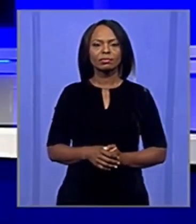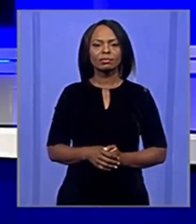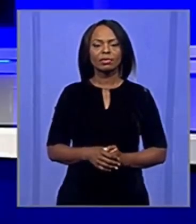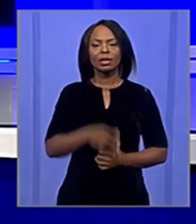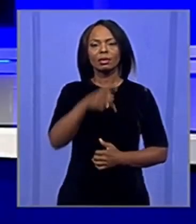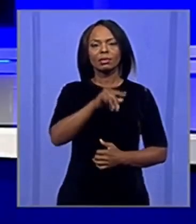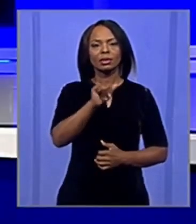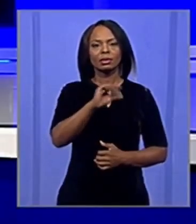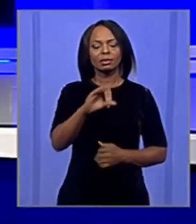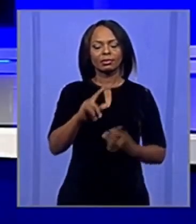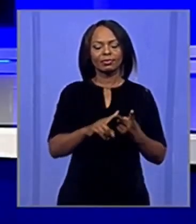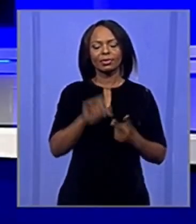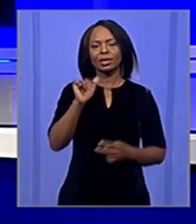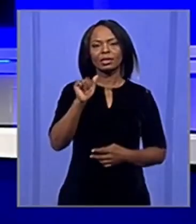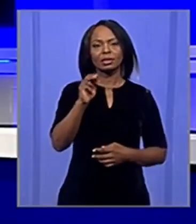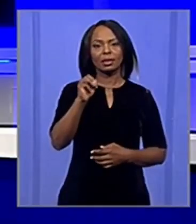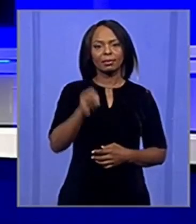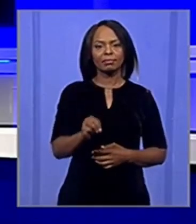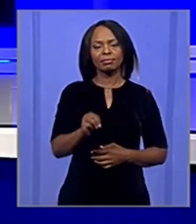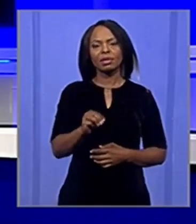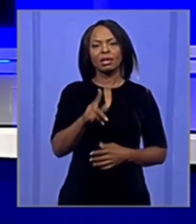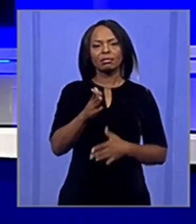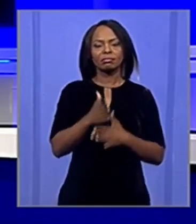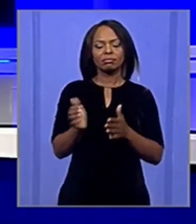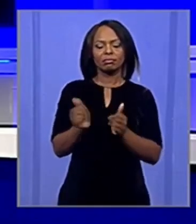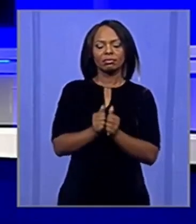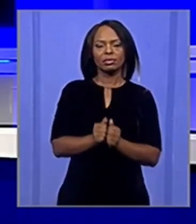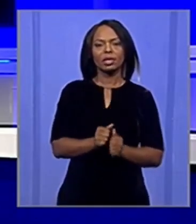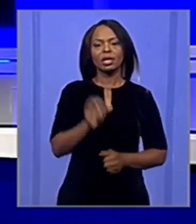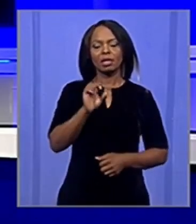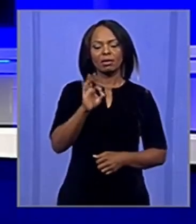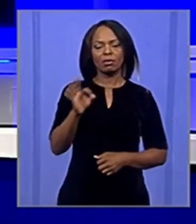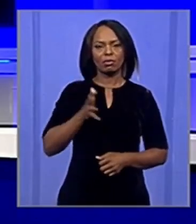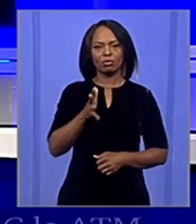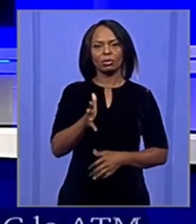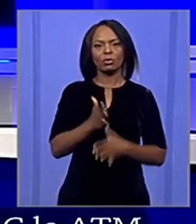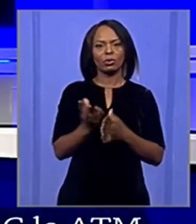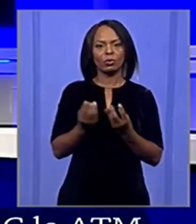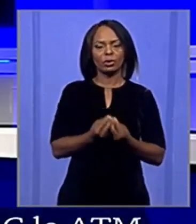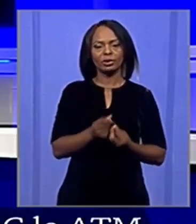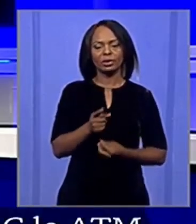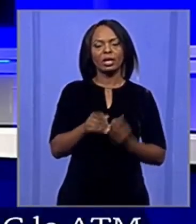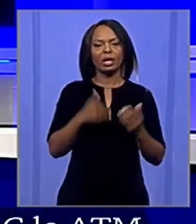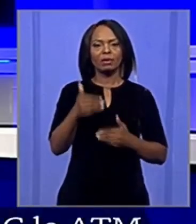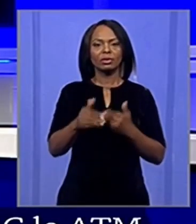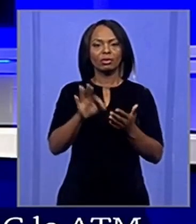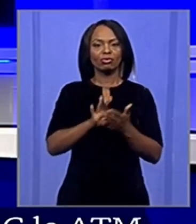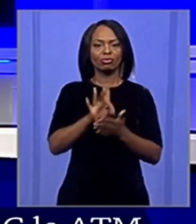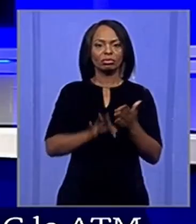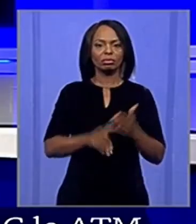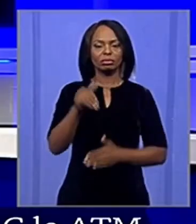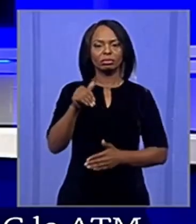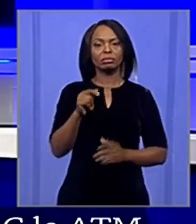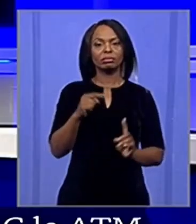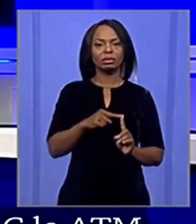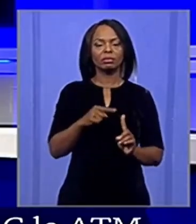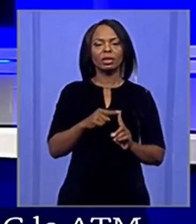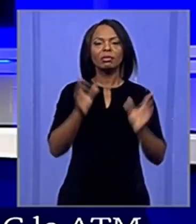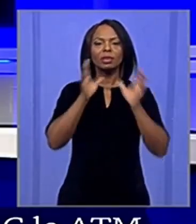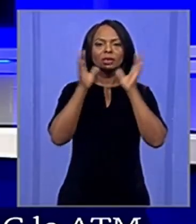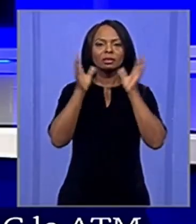PAC le ATM ke mangwe a makoko a EFF ikaeletseng go dirisana mmogo lone morago ga ditlhopho. Seno ke go ya ka mopresidente